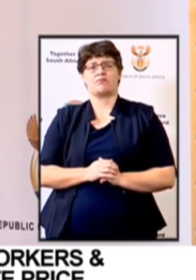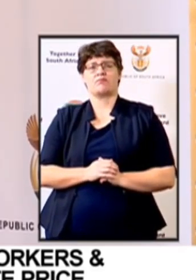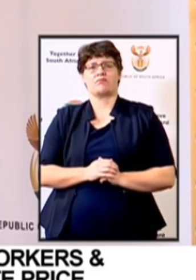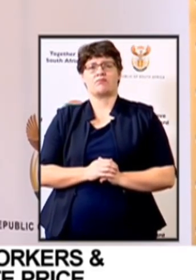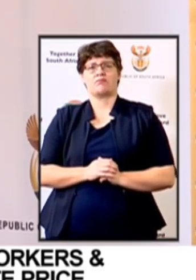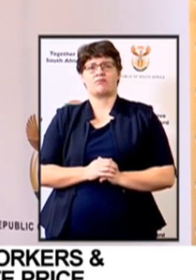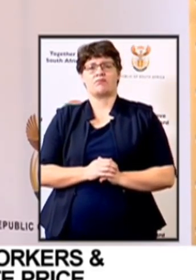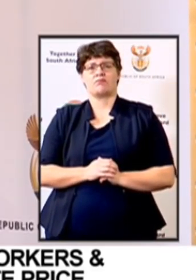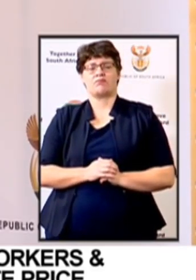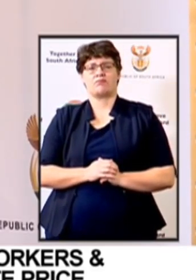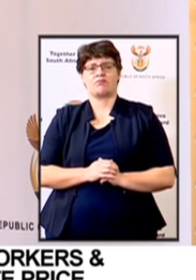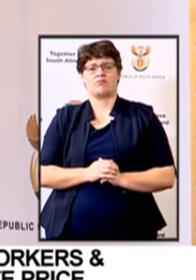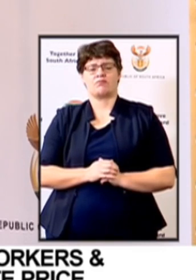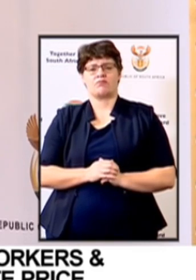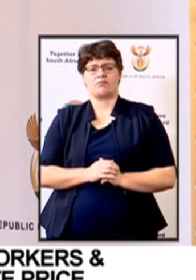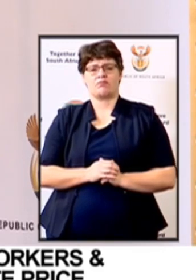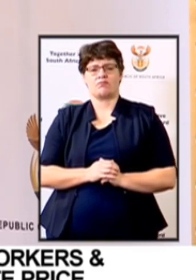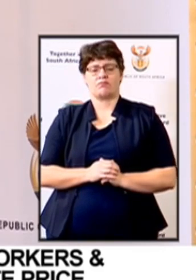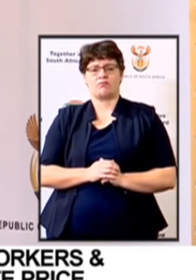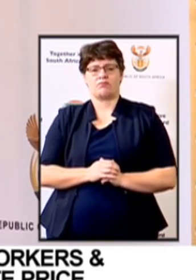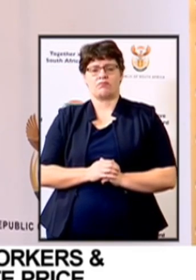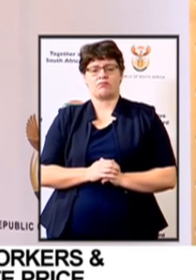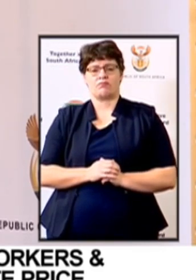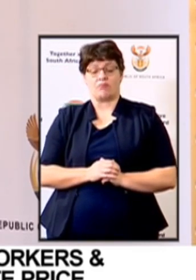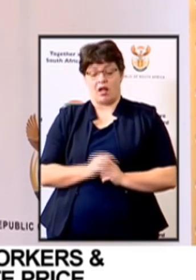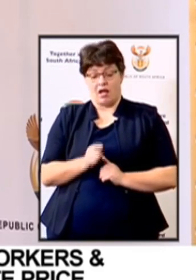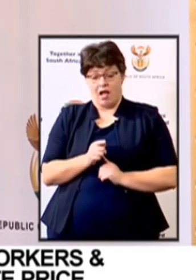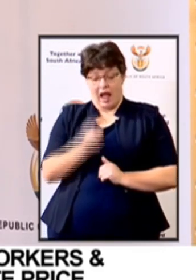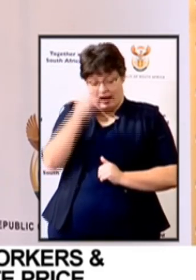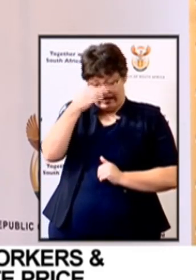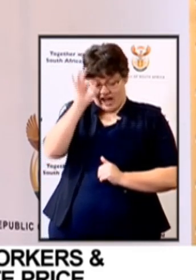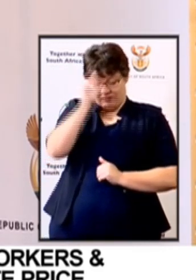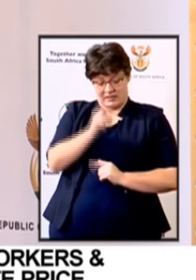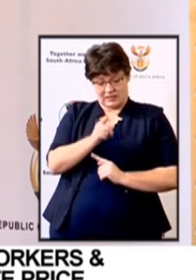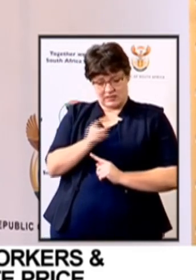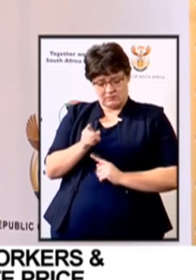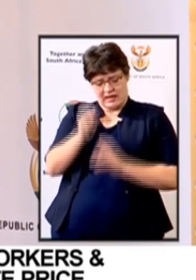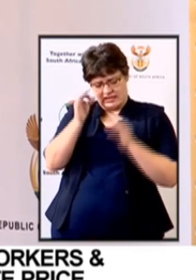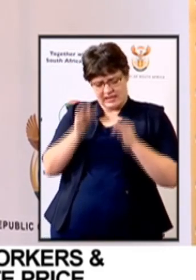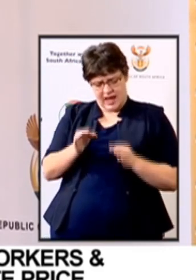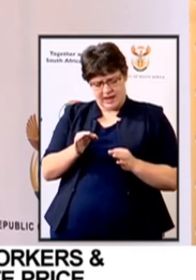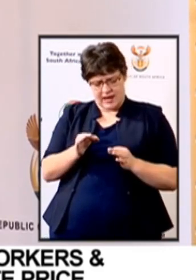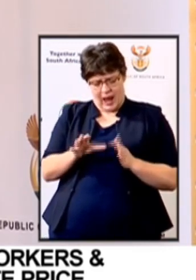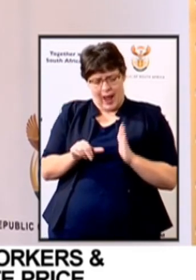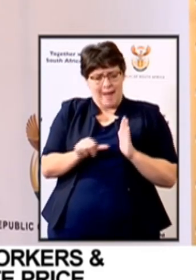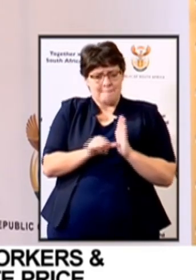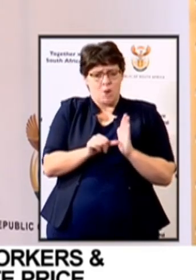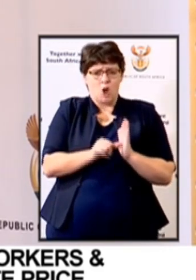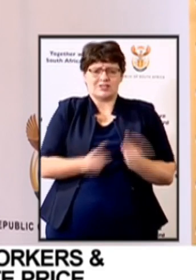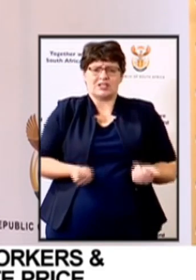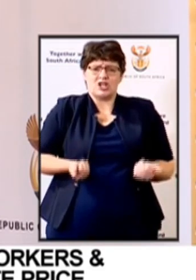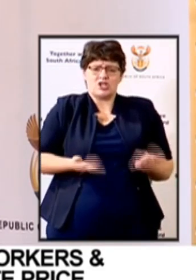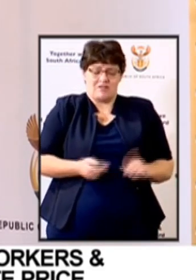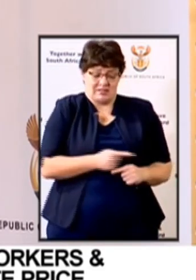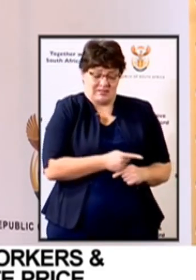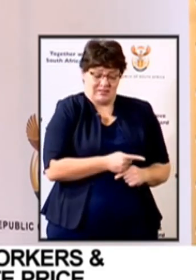government took a decision that certain essential services will have